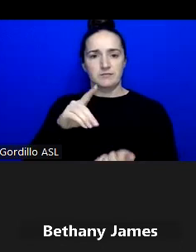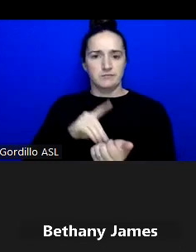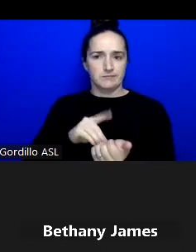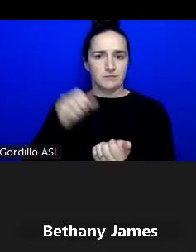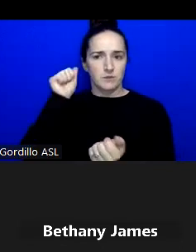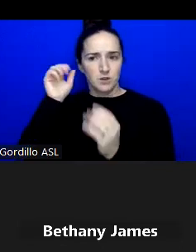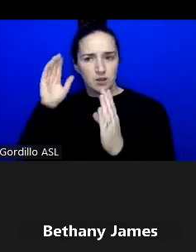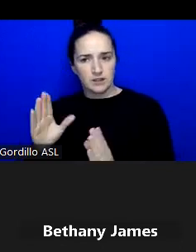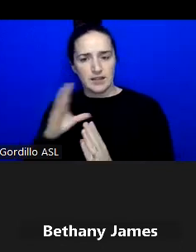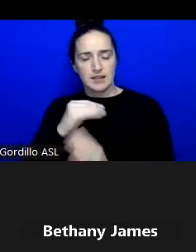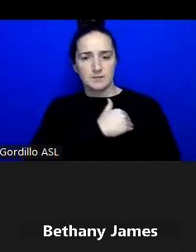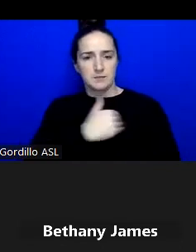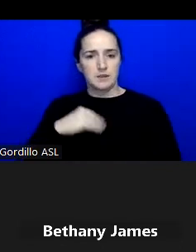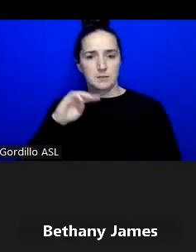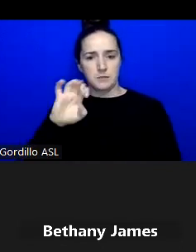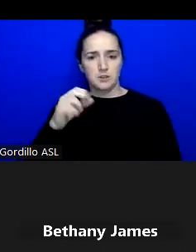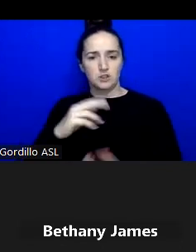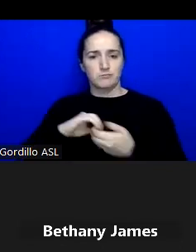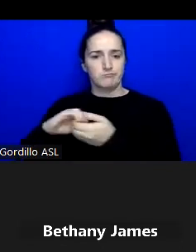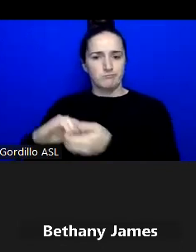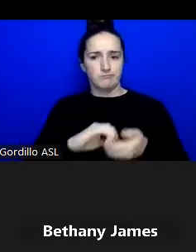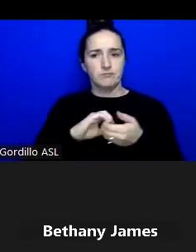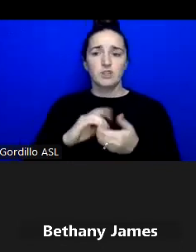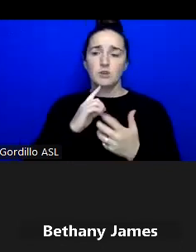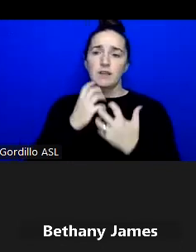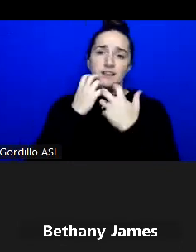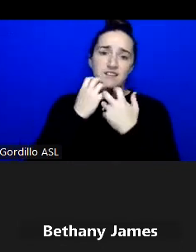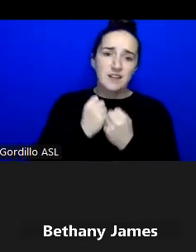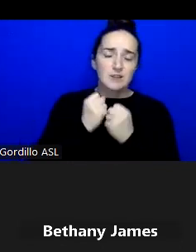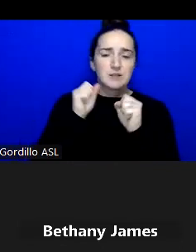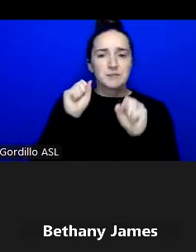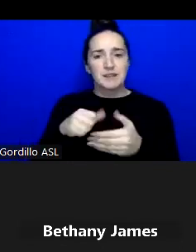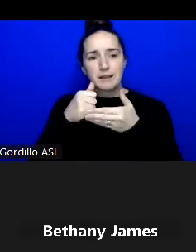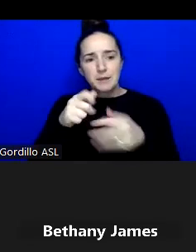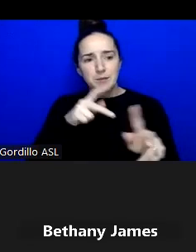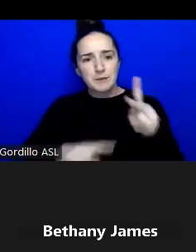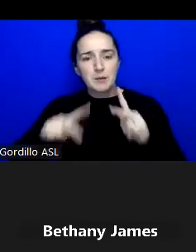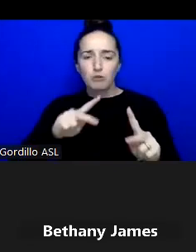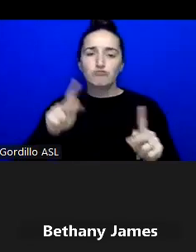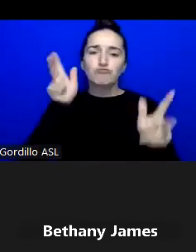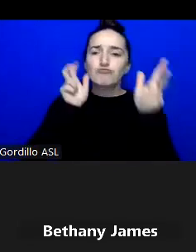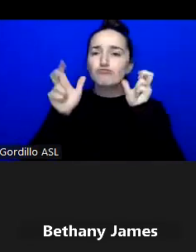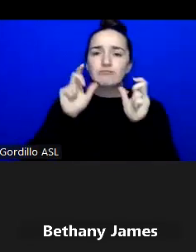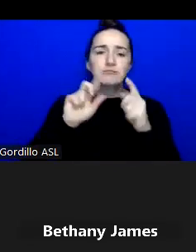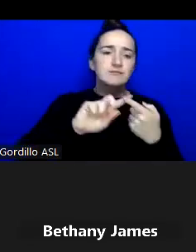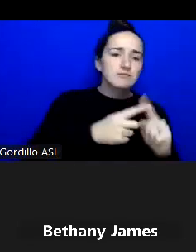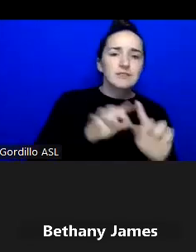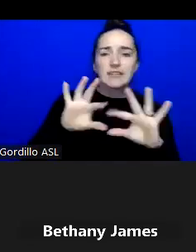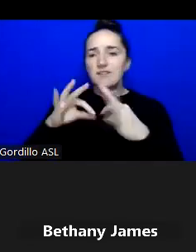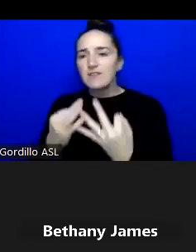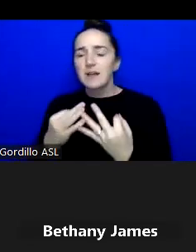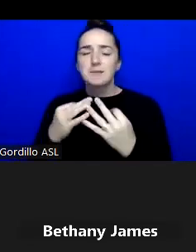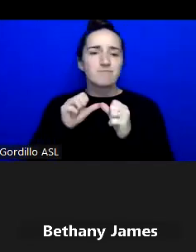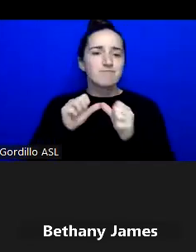Coalition. She values the ability to help people hear their family, friends, and stay active with what they love to